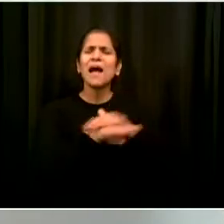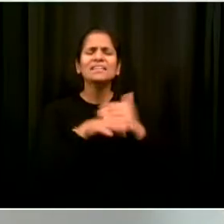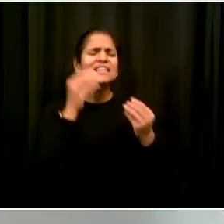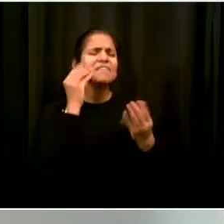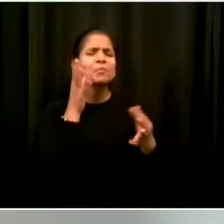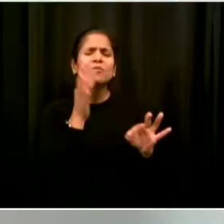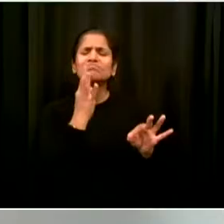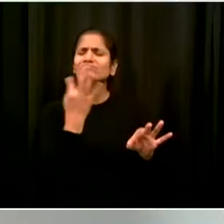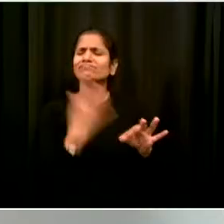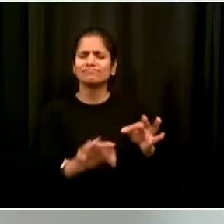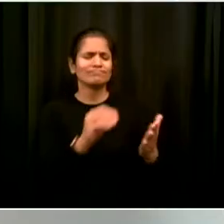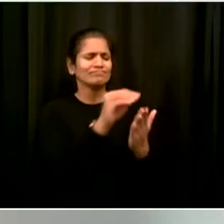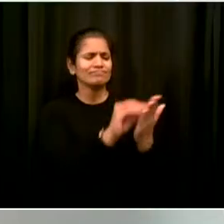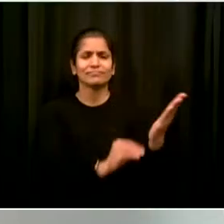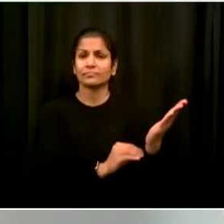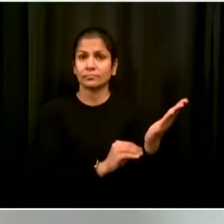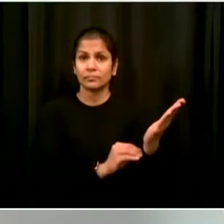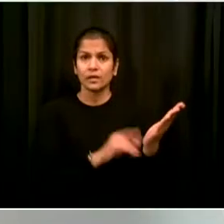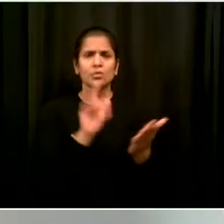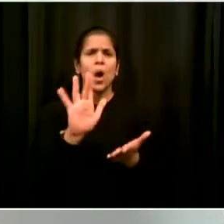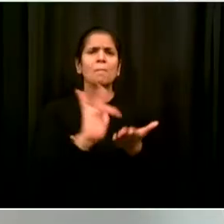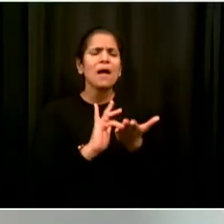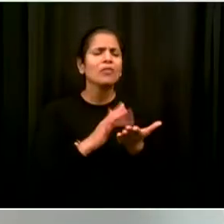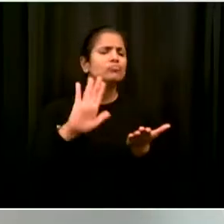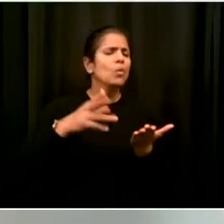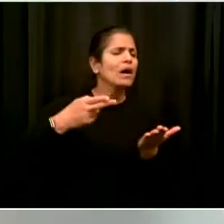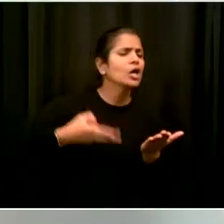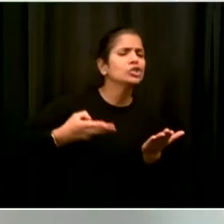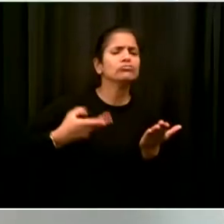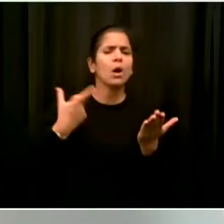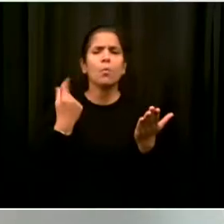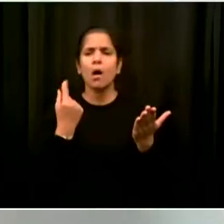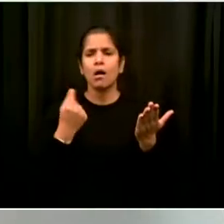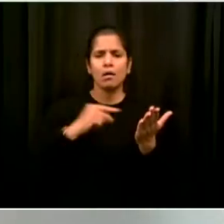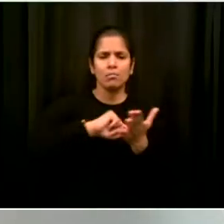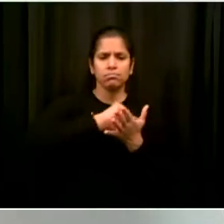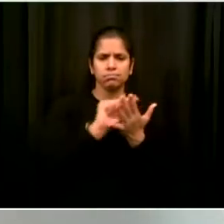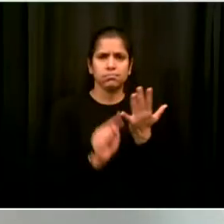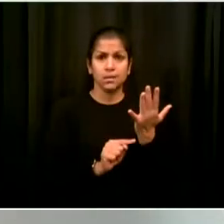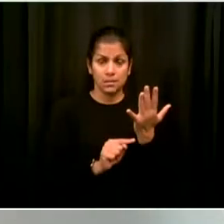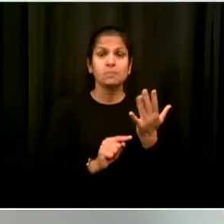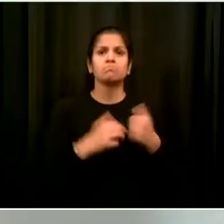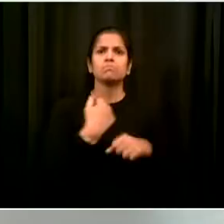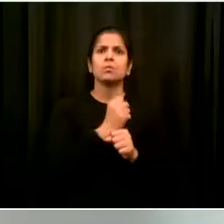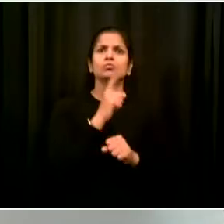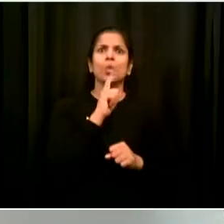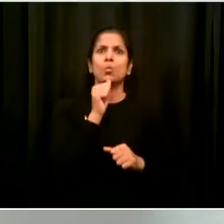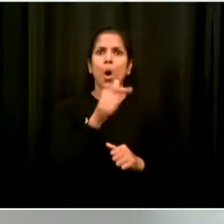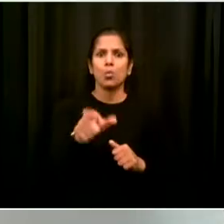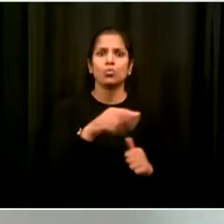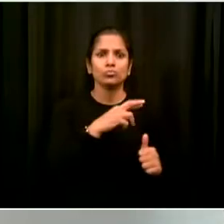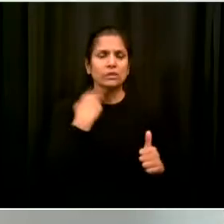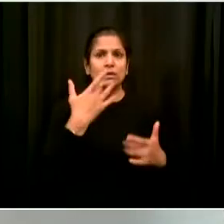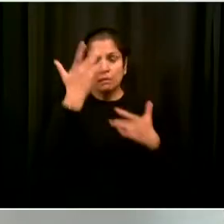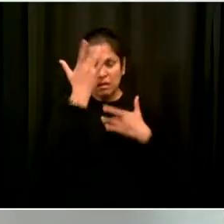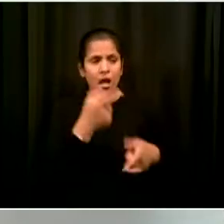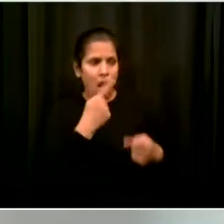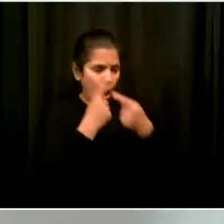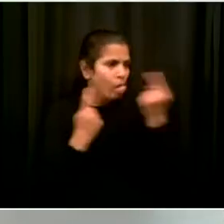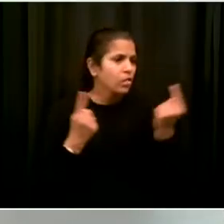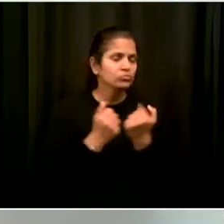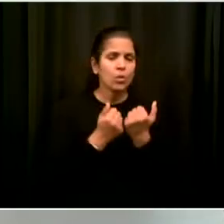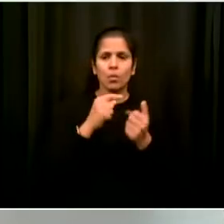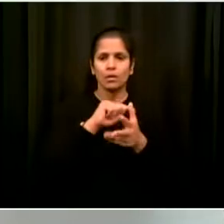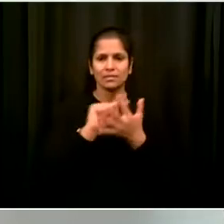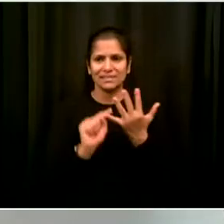sure you don't have any reasons why we would be concerned about your risk. You'll then get some information, what's called a vaccine